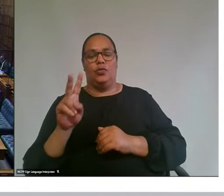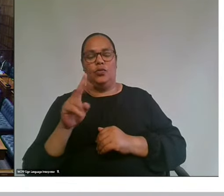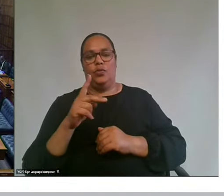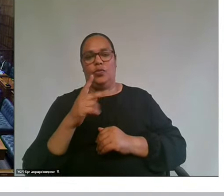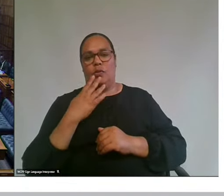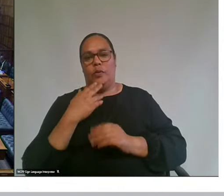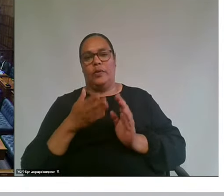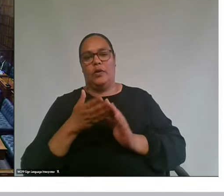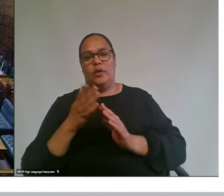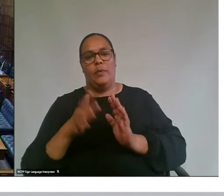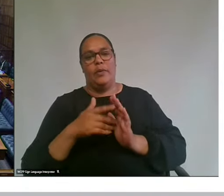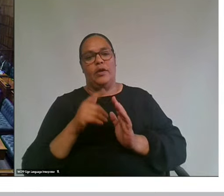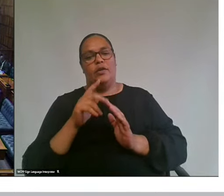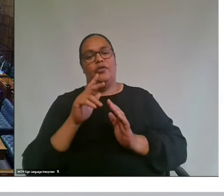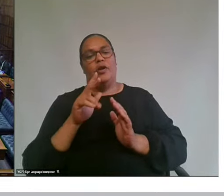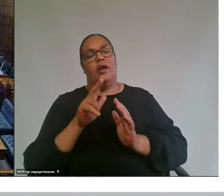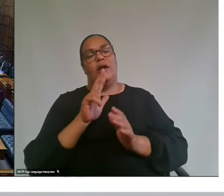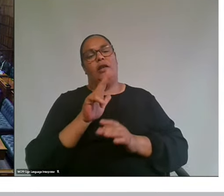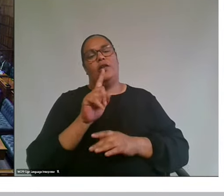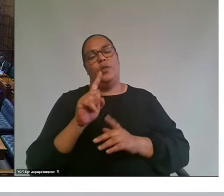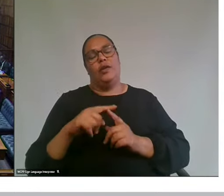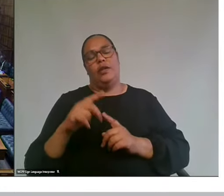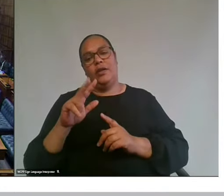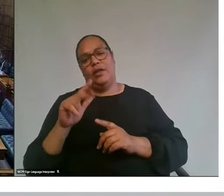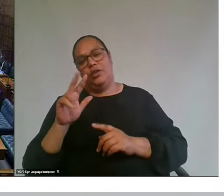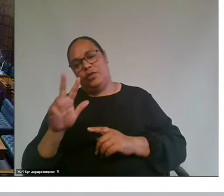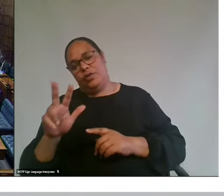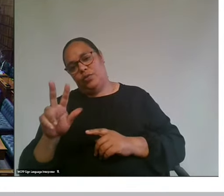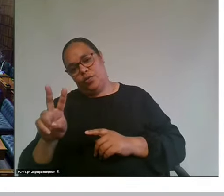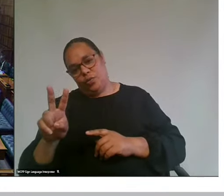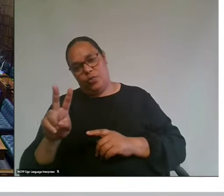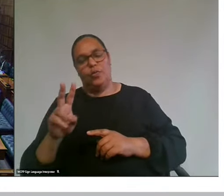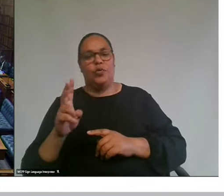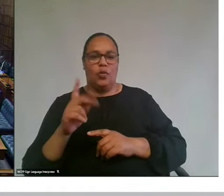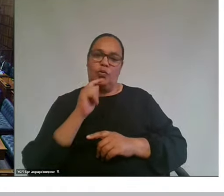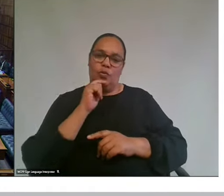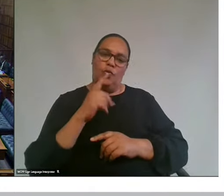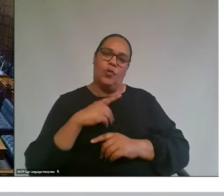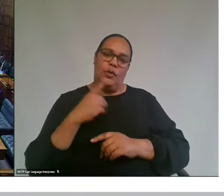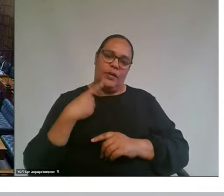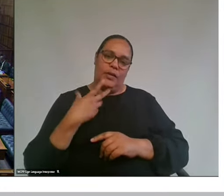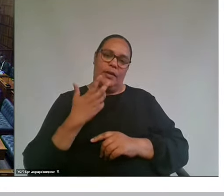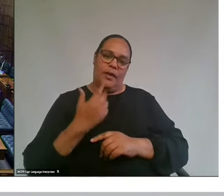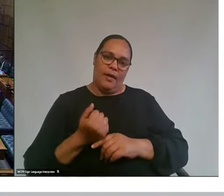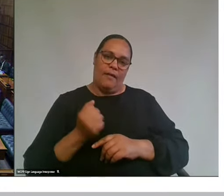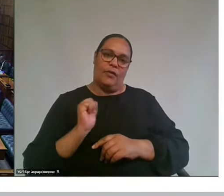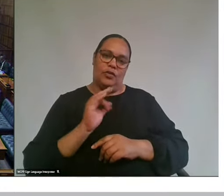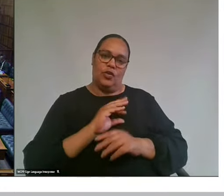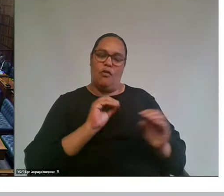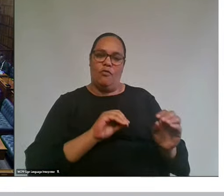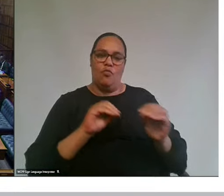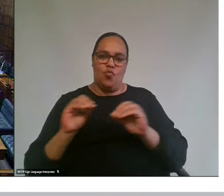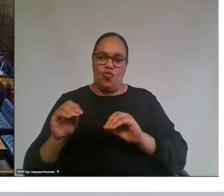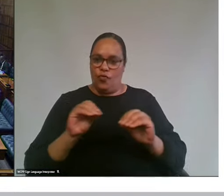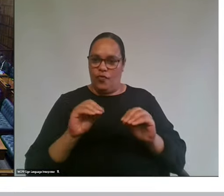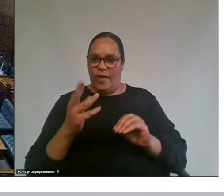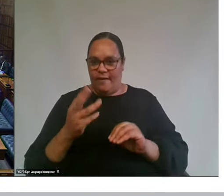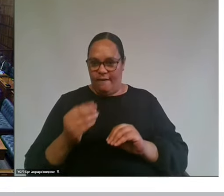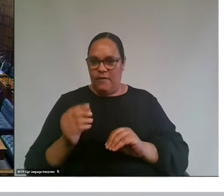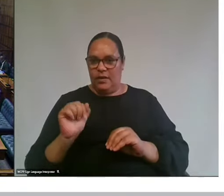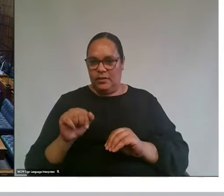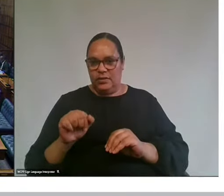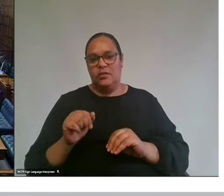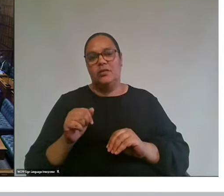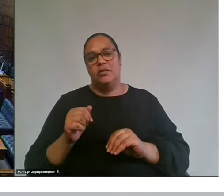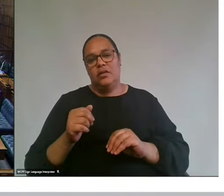please page 81 and two yes so we we certainly did have um we had staff movement um